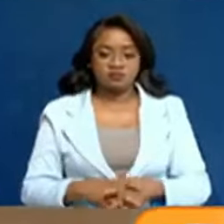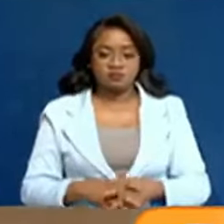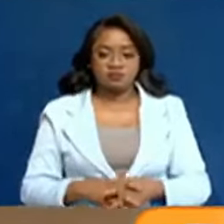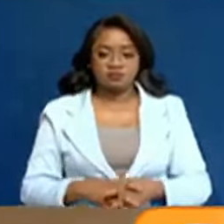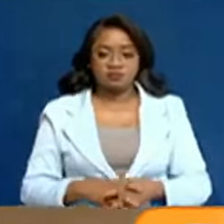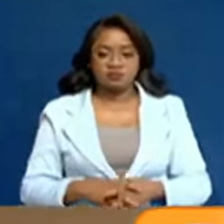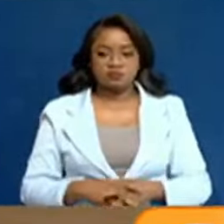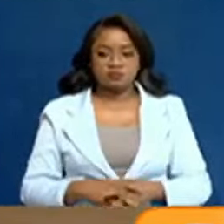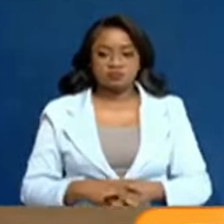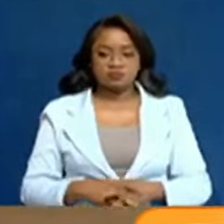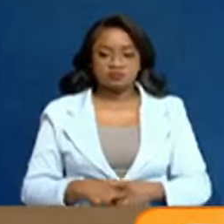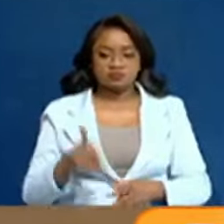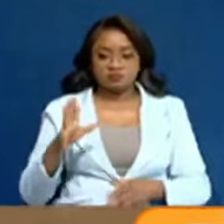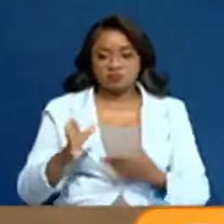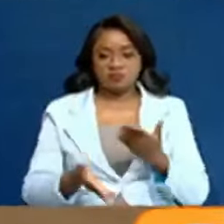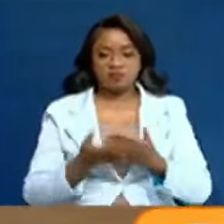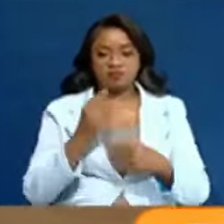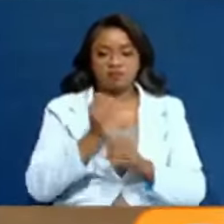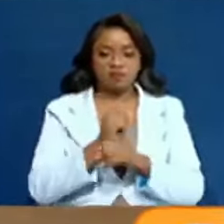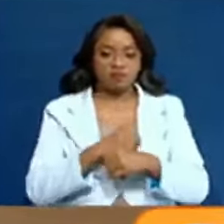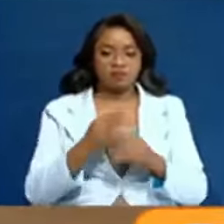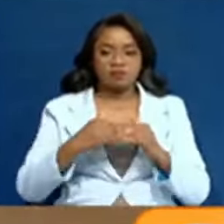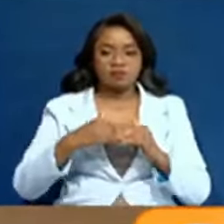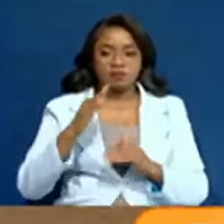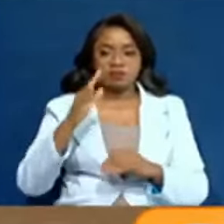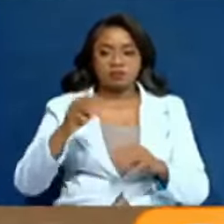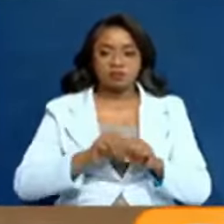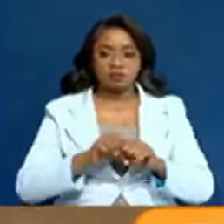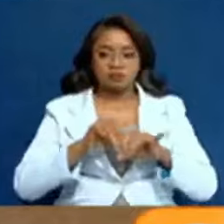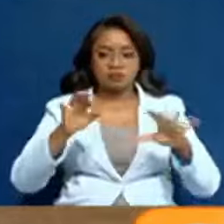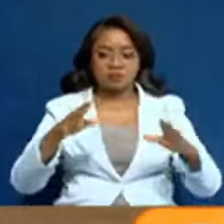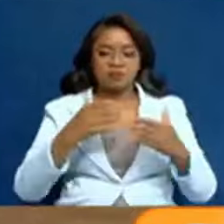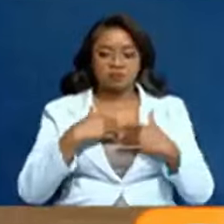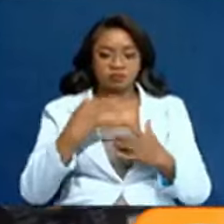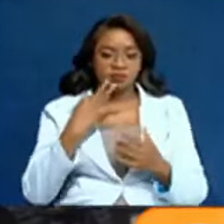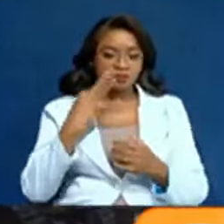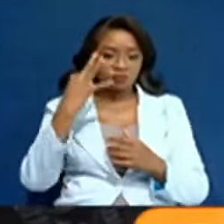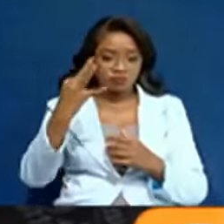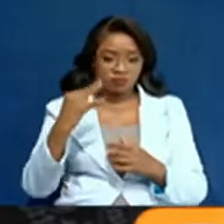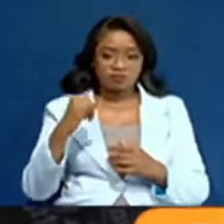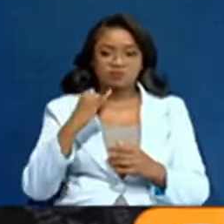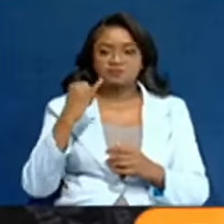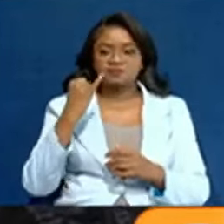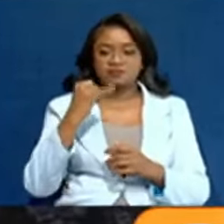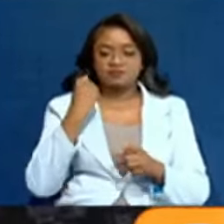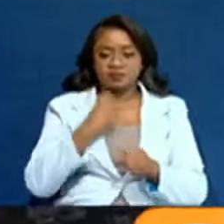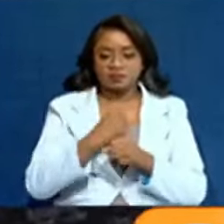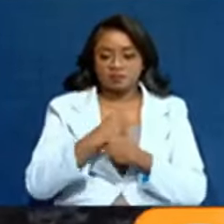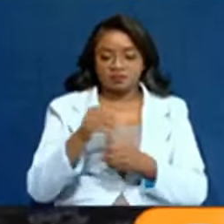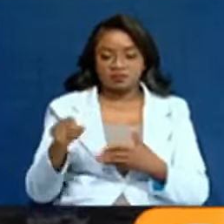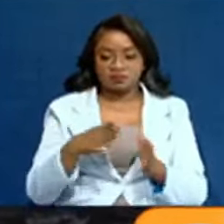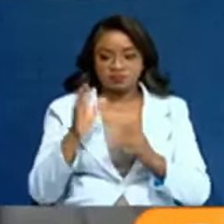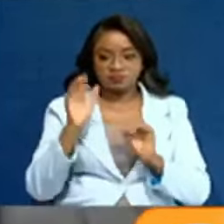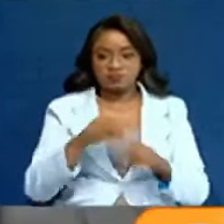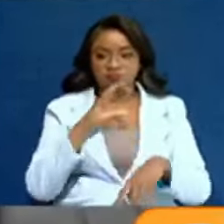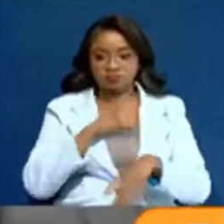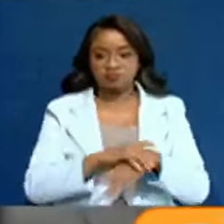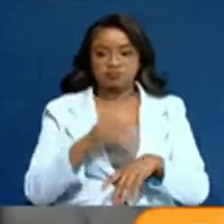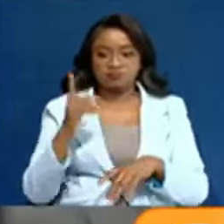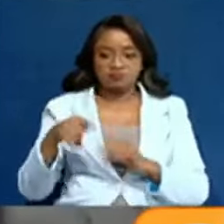is expected to create a surge in production, creating 300 green manufacturing jobs at Kenya vehicle